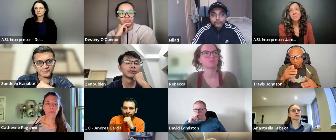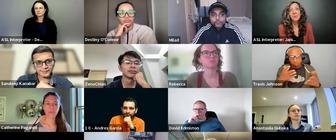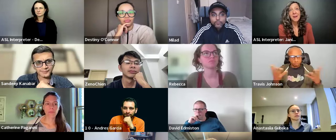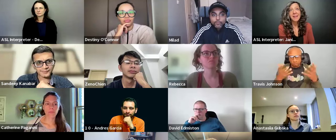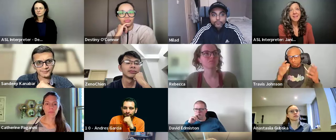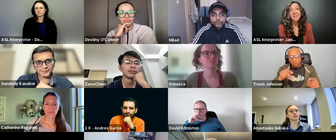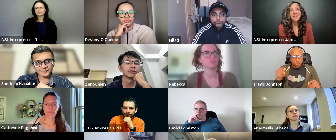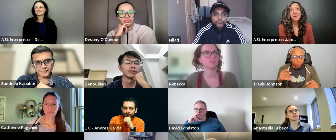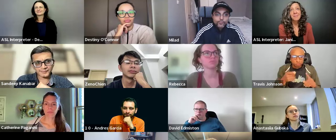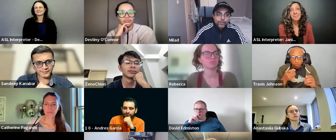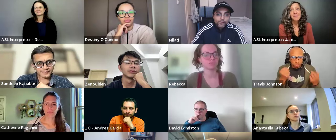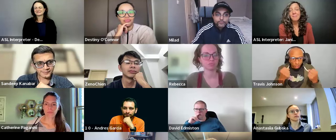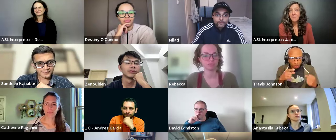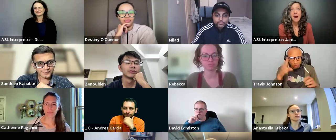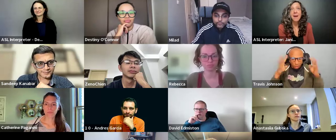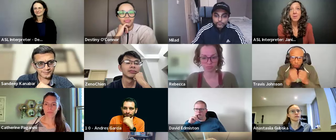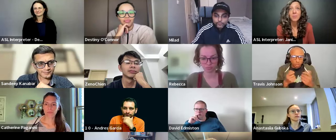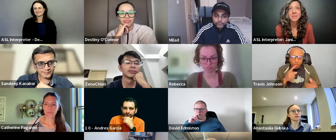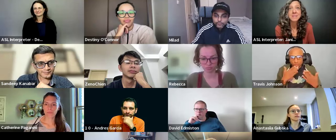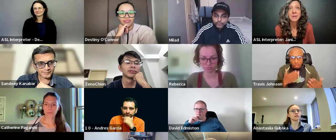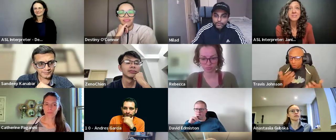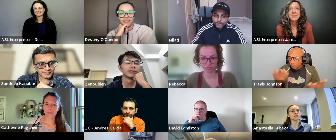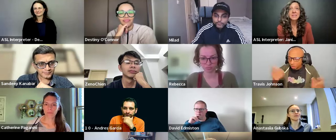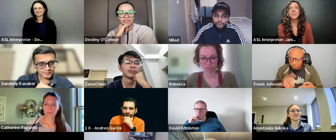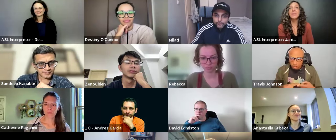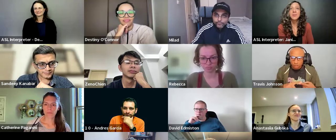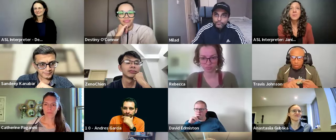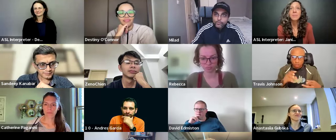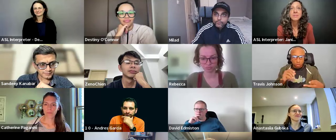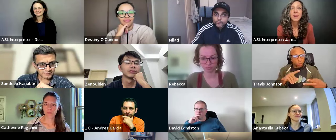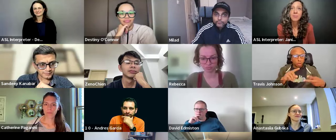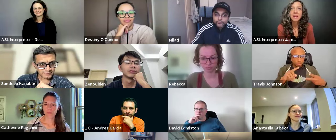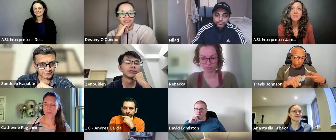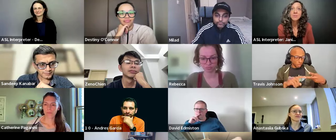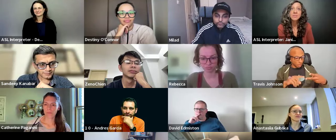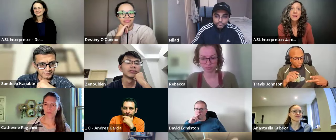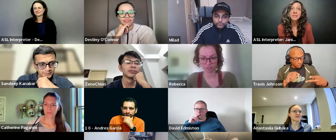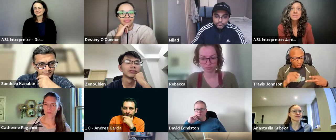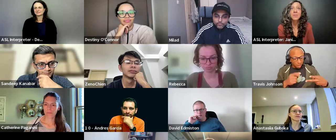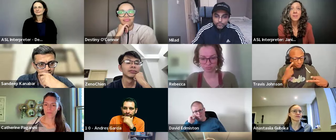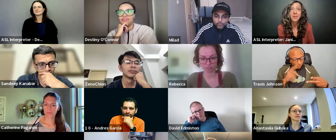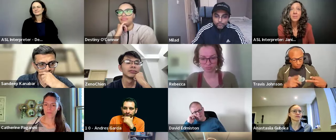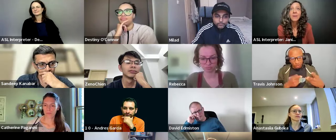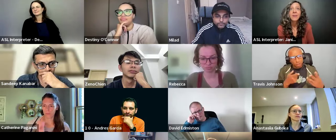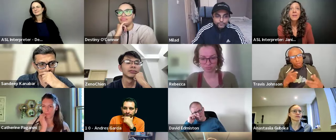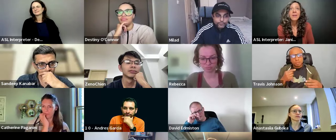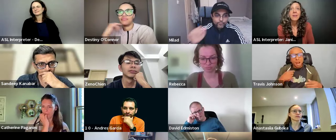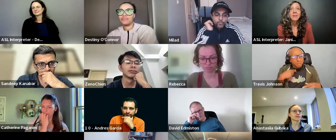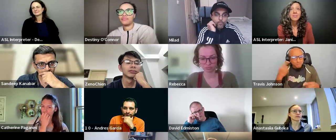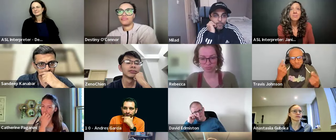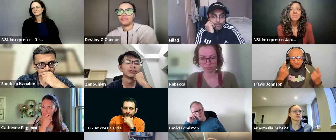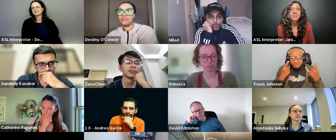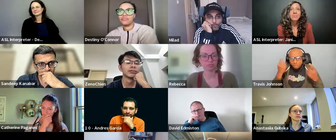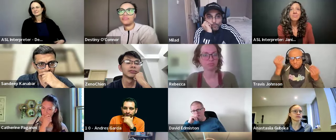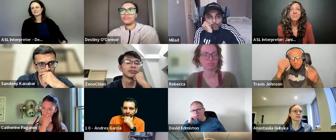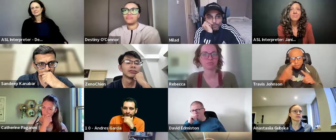I was blown away by your participation and the way that you were able to help create those signs. So thank you.